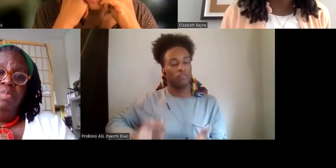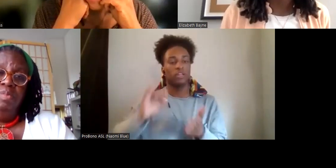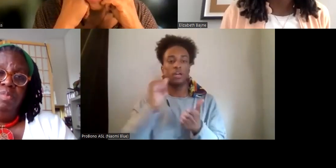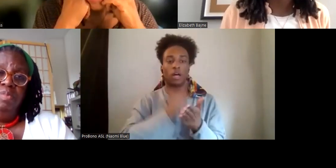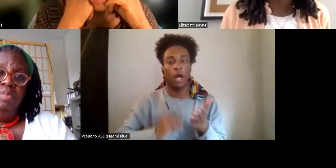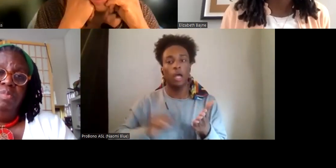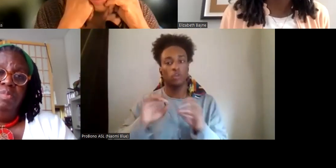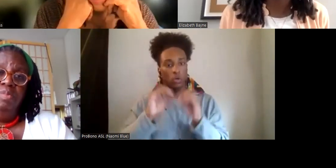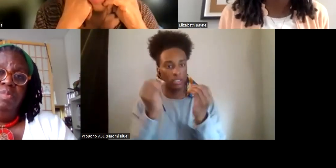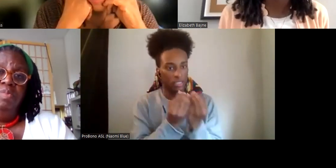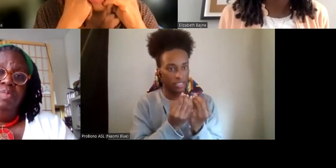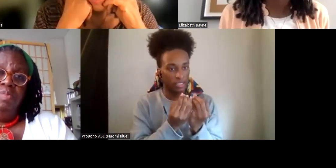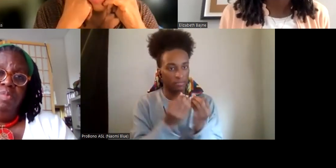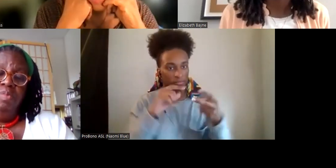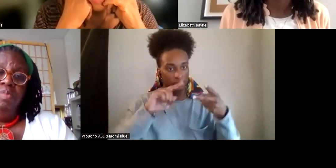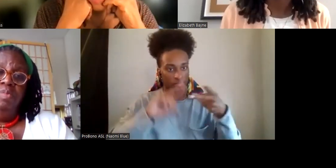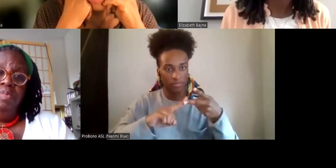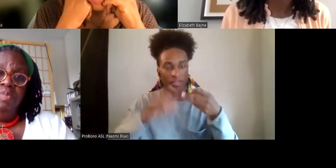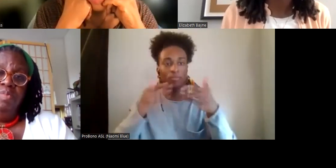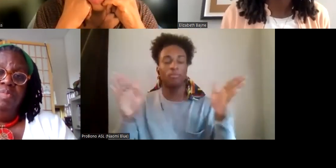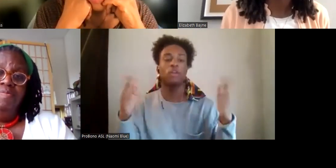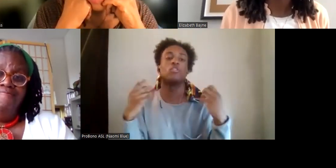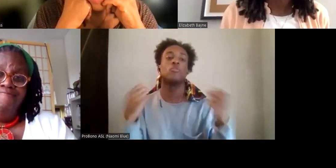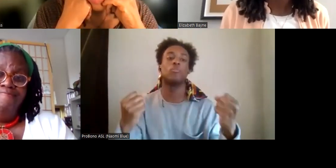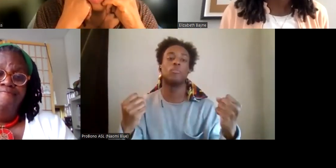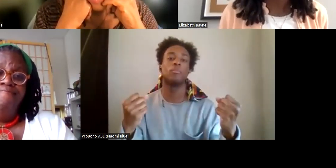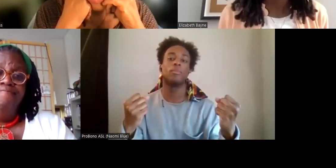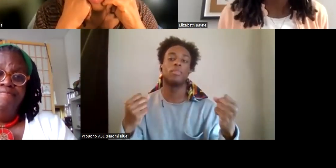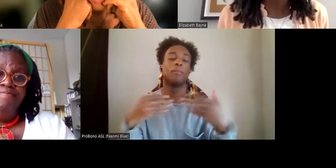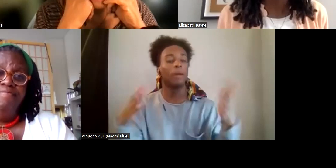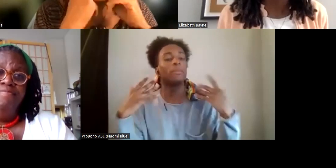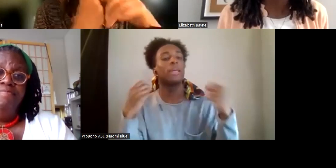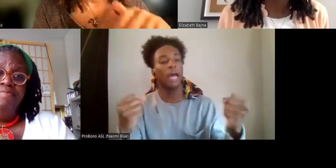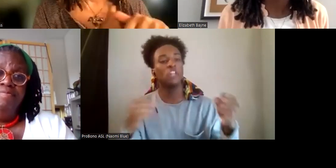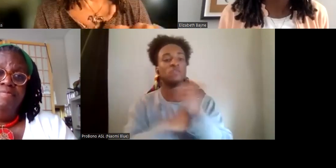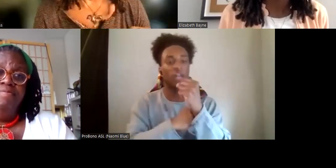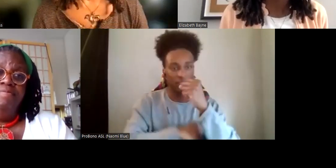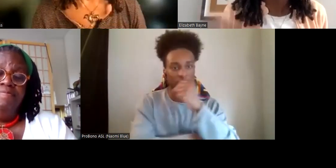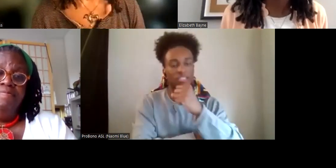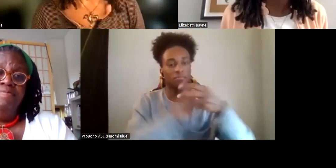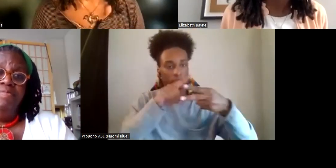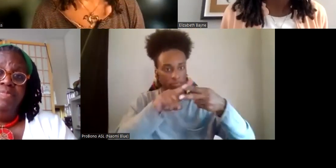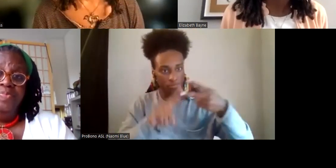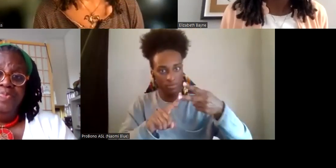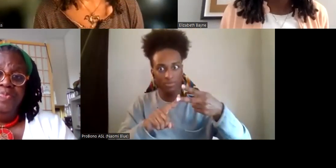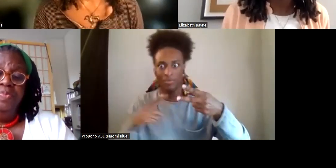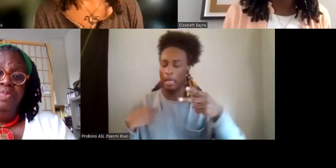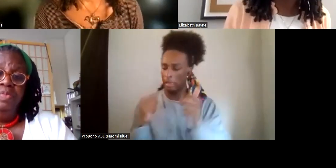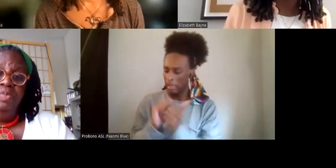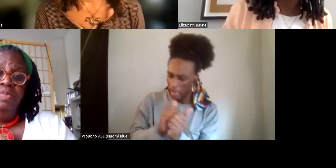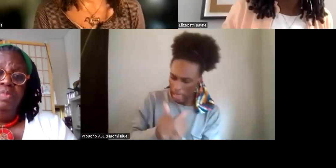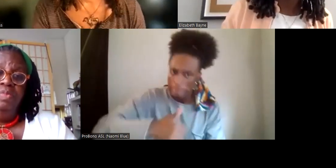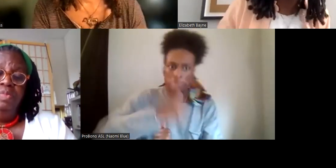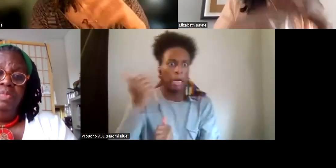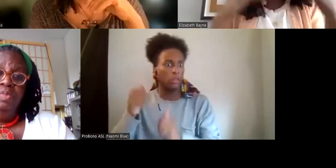major public health foundation. They were not because I was competing with so many different filmmakers who